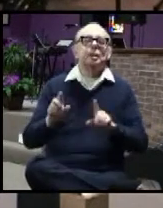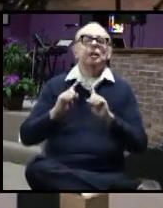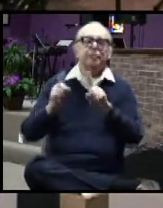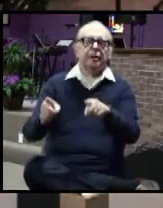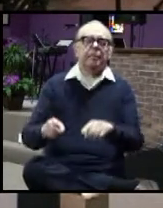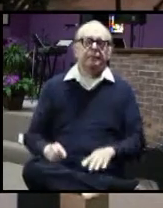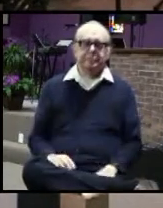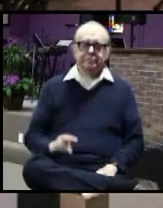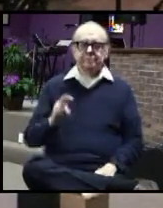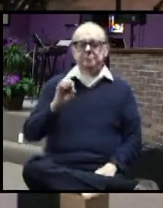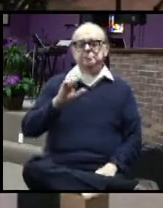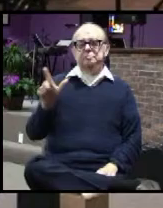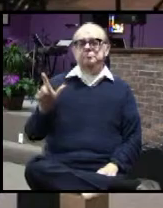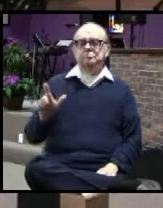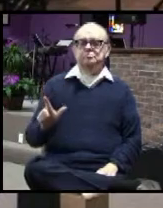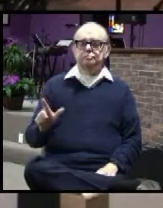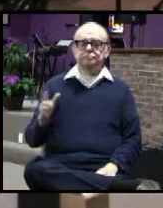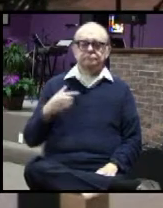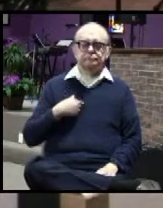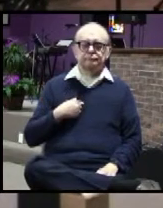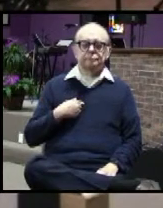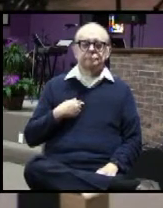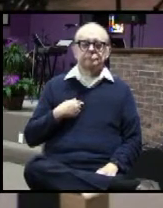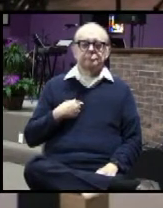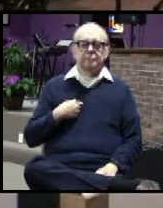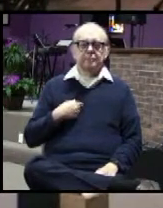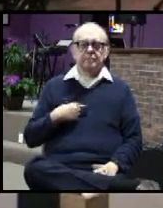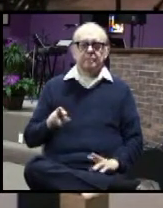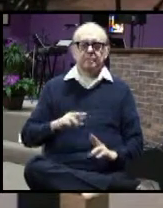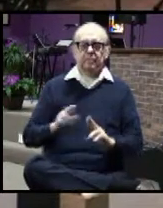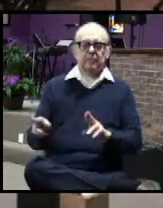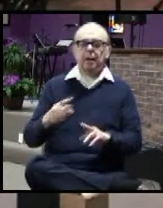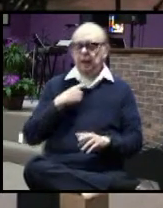Well, I'm fixing to tell you what God said